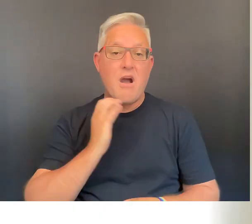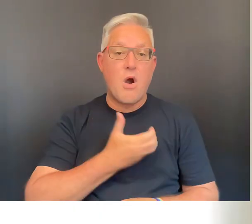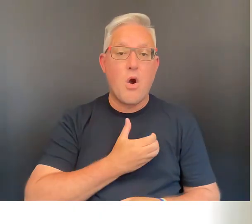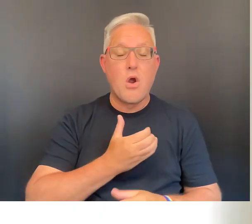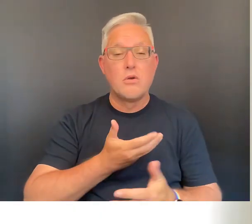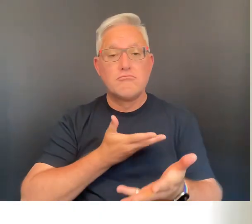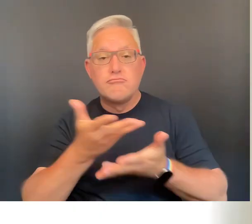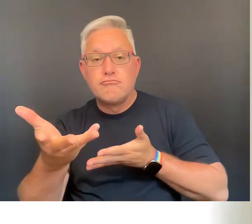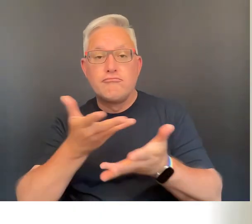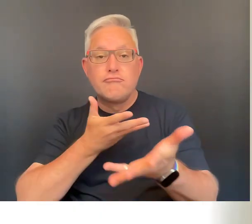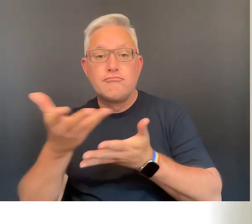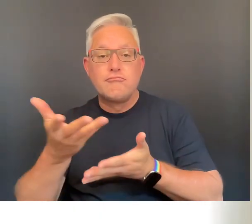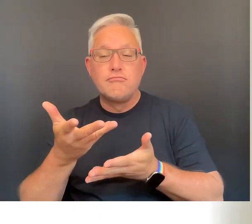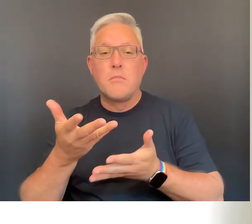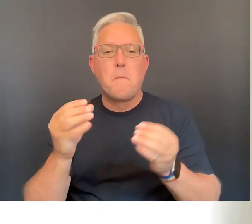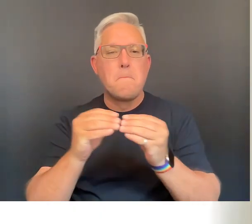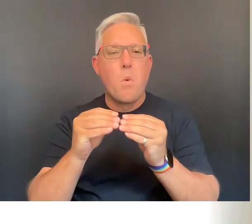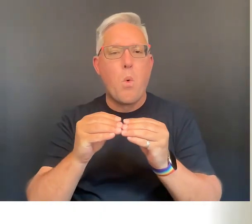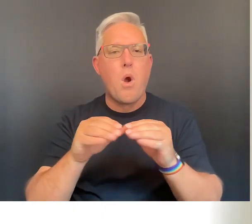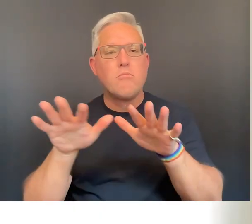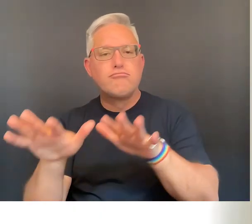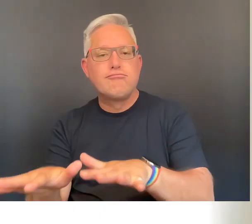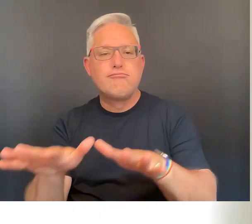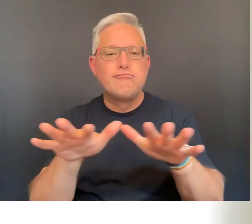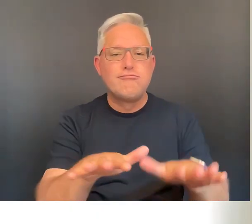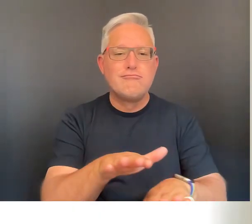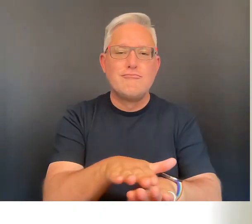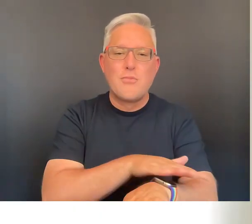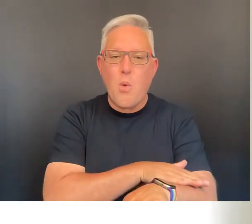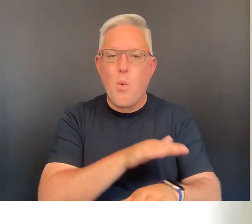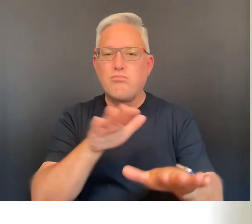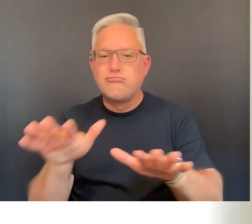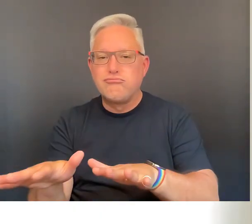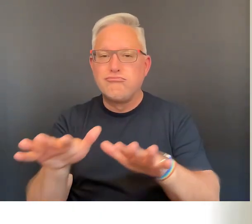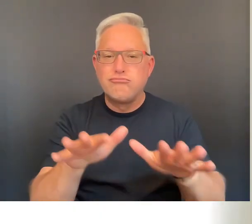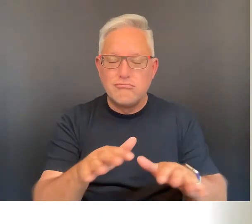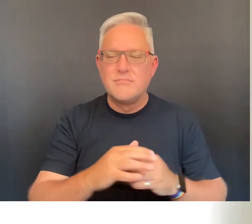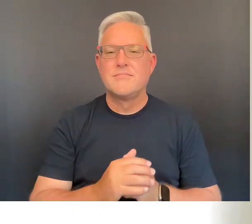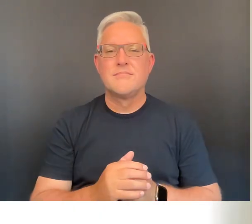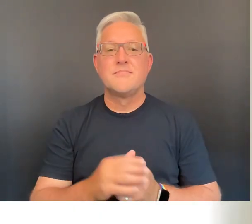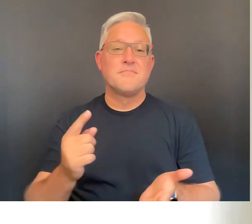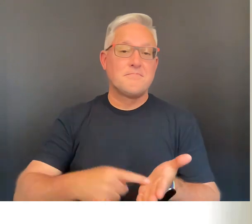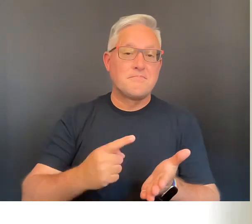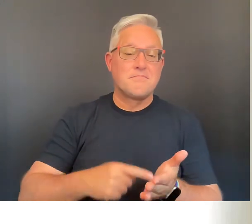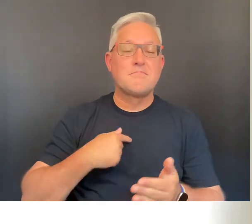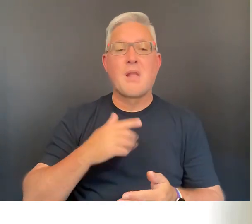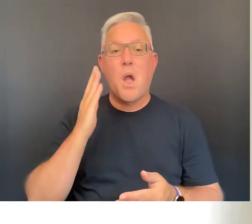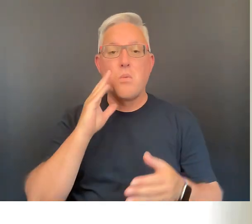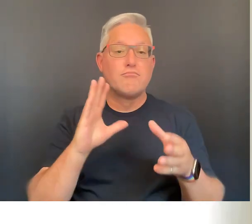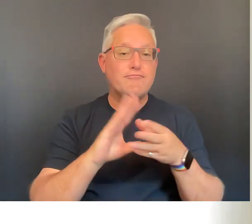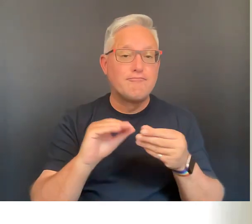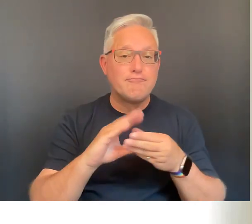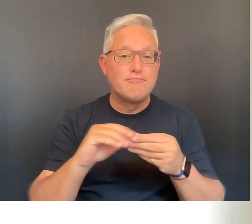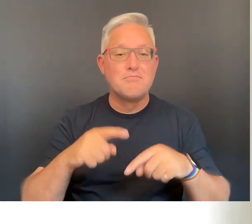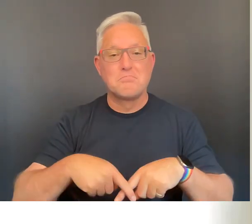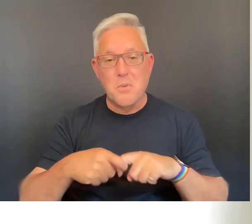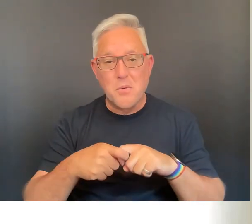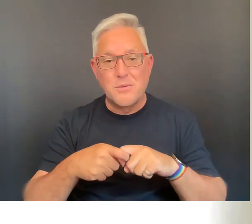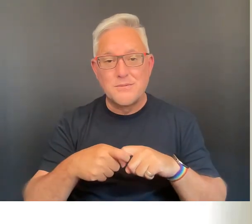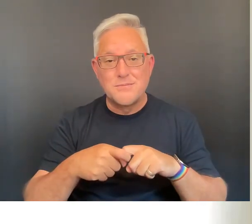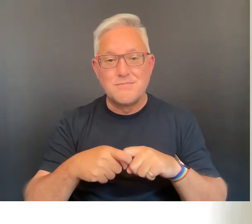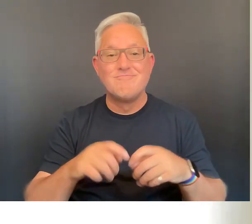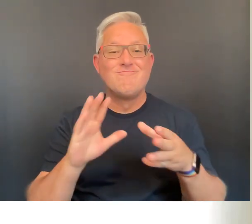pace in which we speak might be a little slower. I might have some more